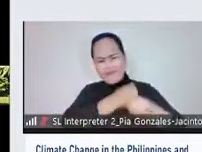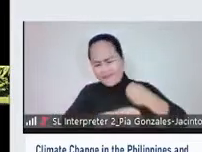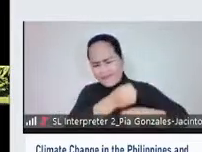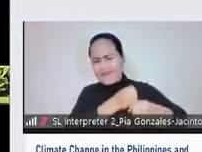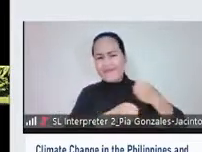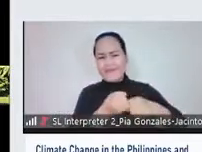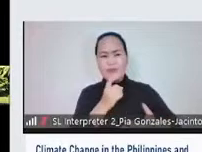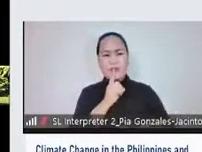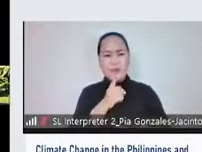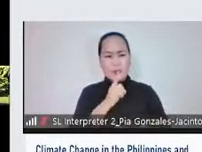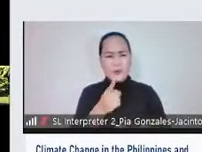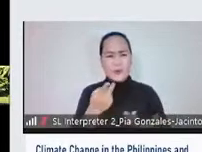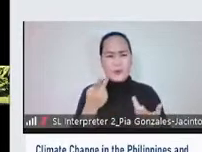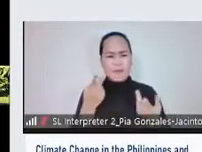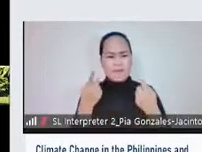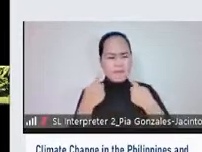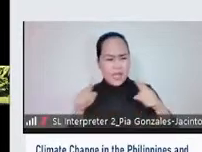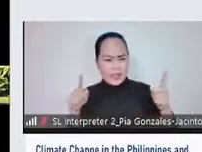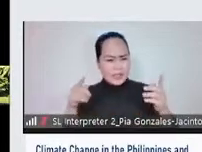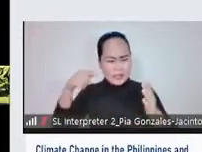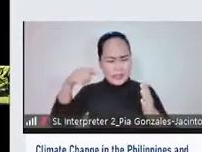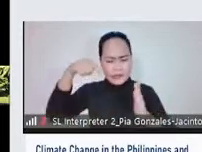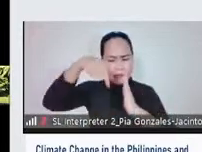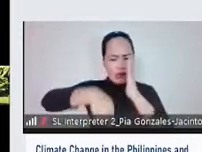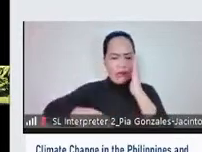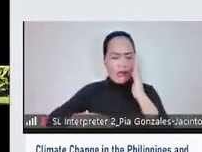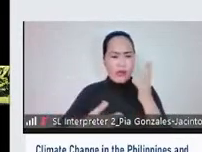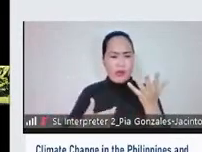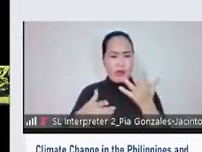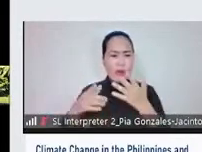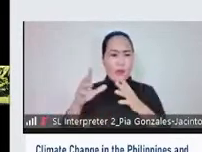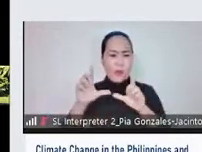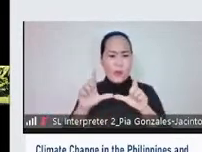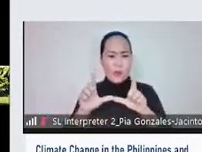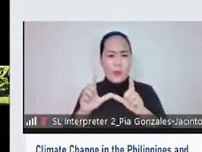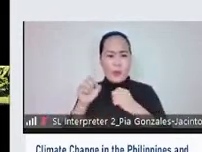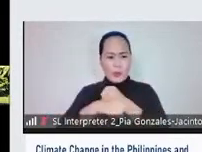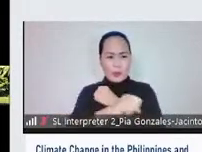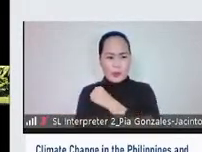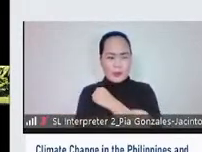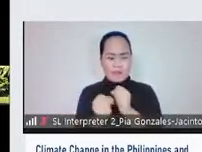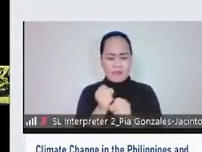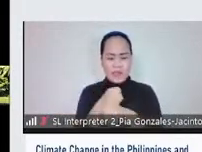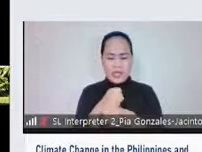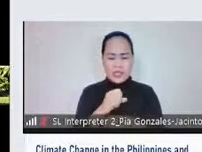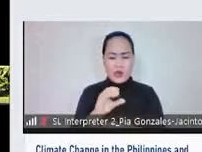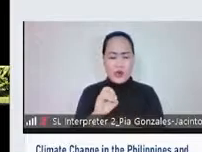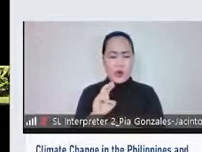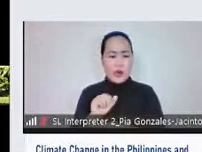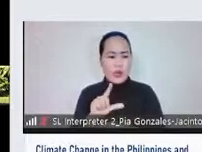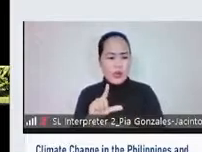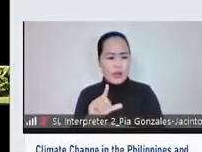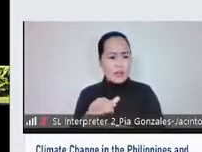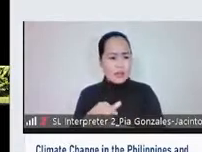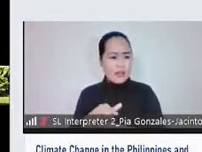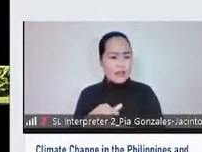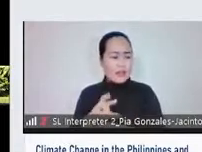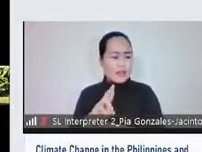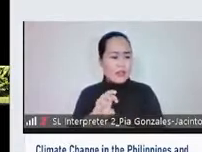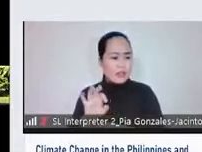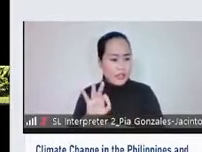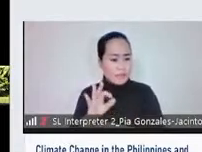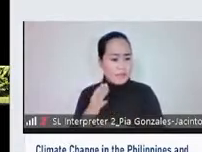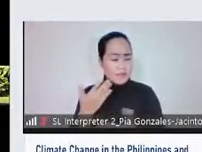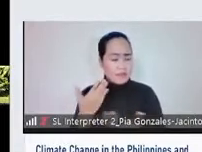They were successively below sea level forming as coral reef platforms, but have, because of tectonic uplift, but also